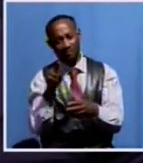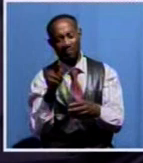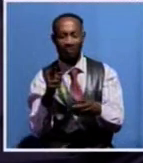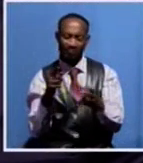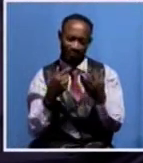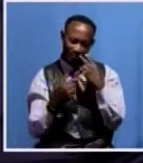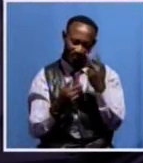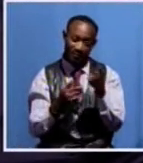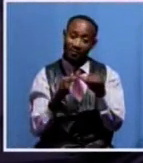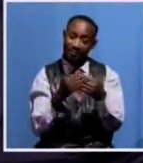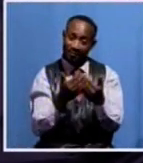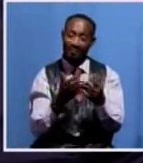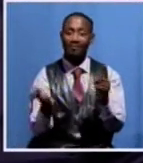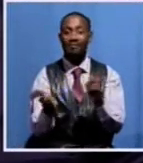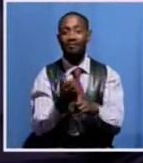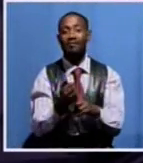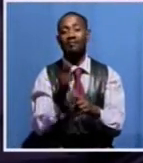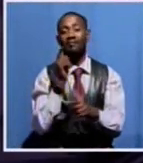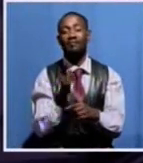the day, and you won't be able to get the